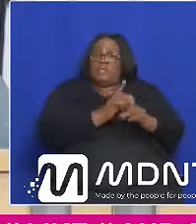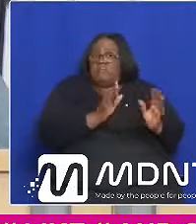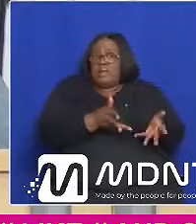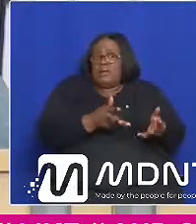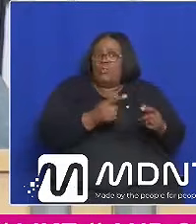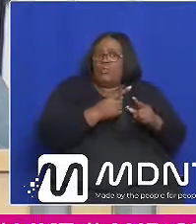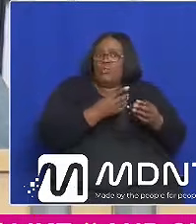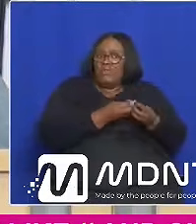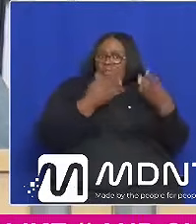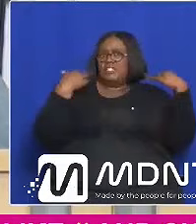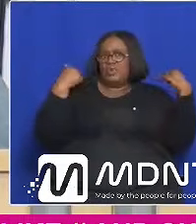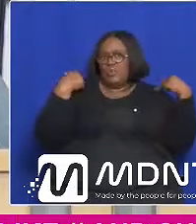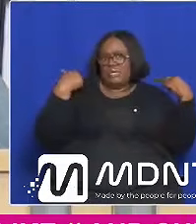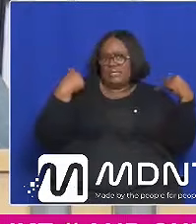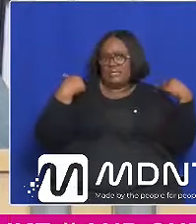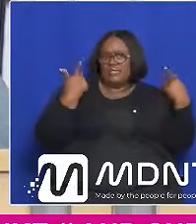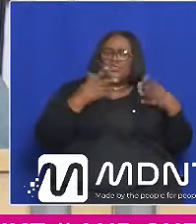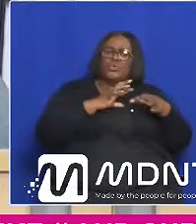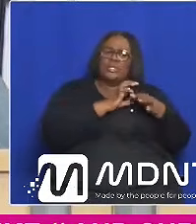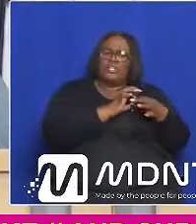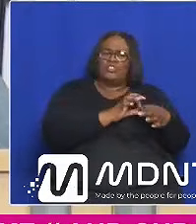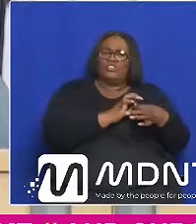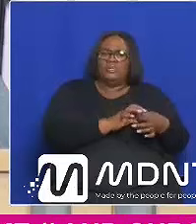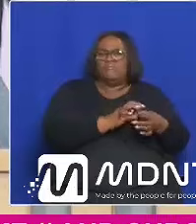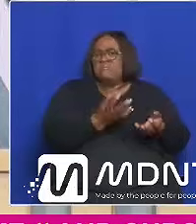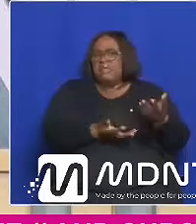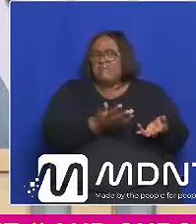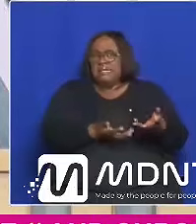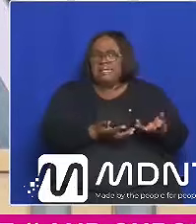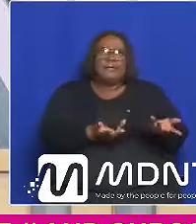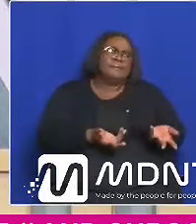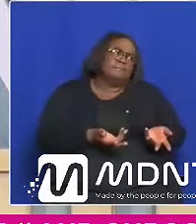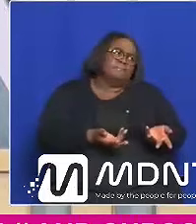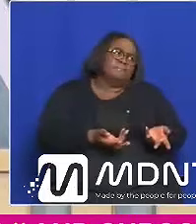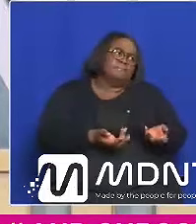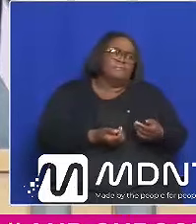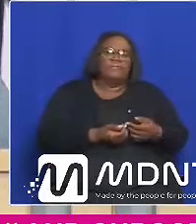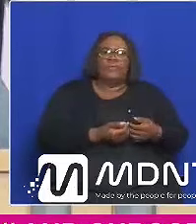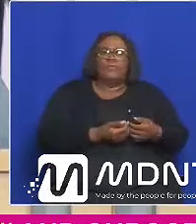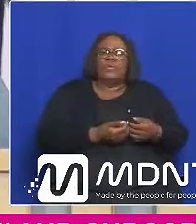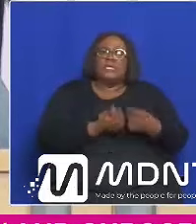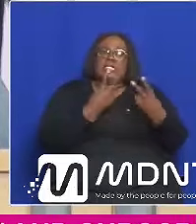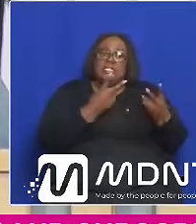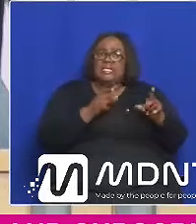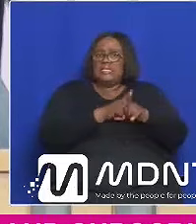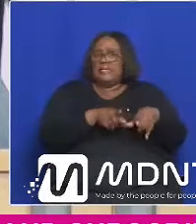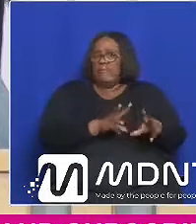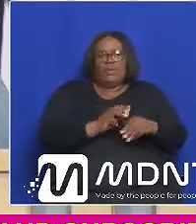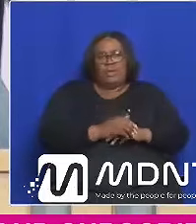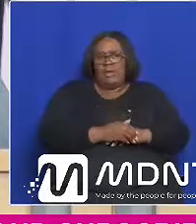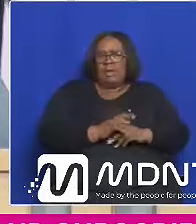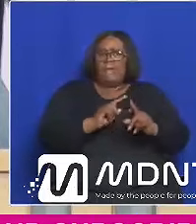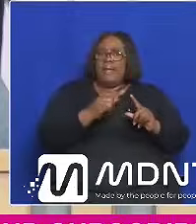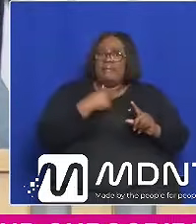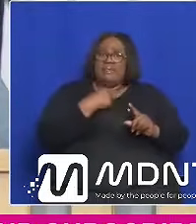the relationship, maybe we don't define it the same. So I wouldn't say Mr. Msibi was my friend